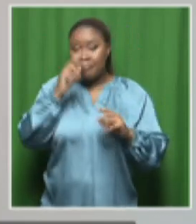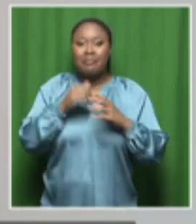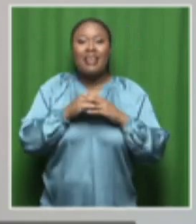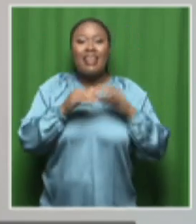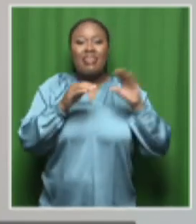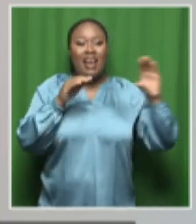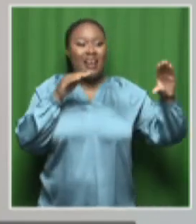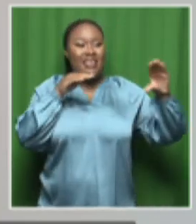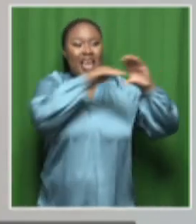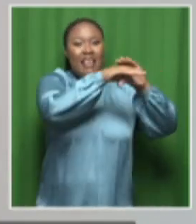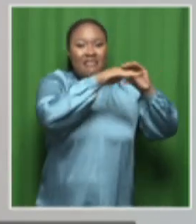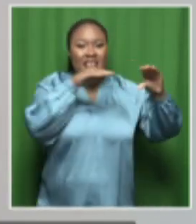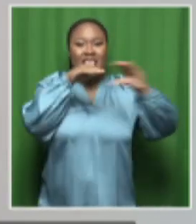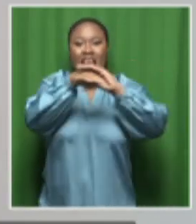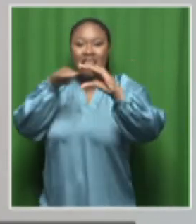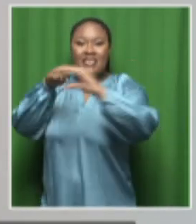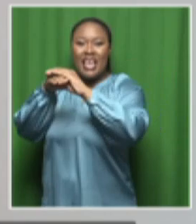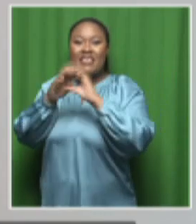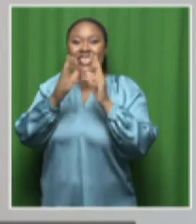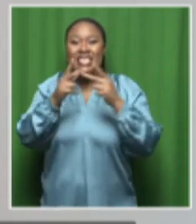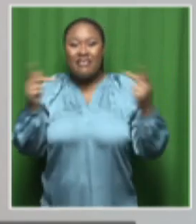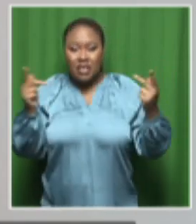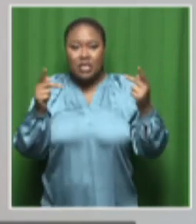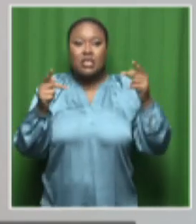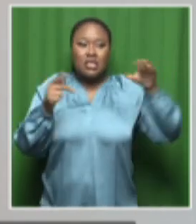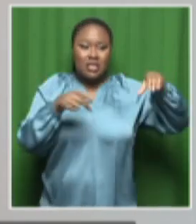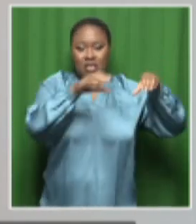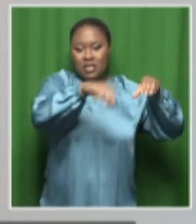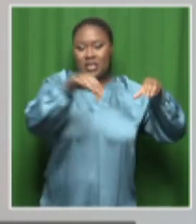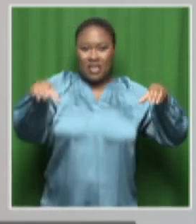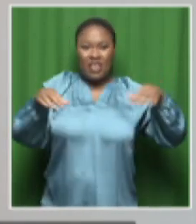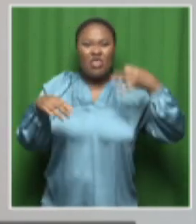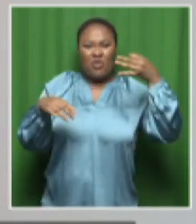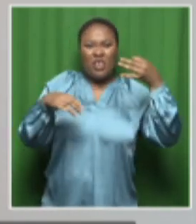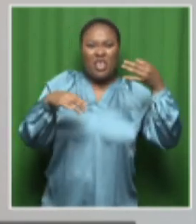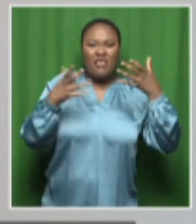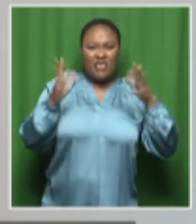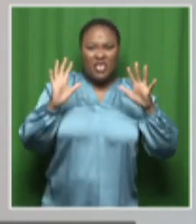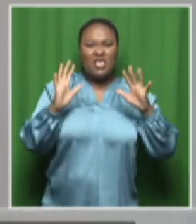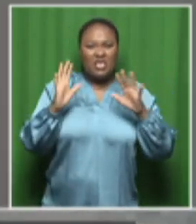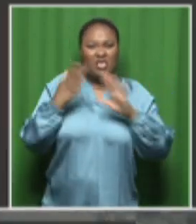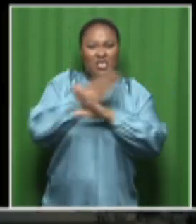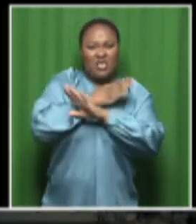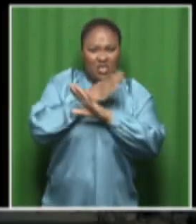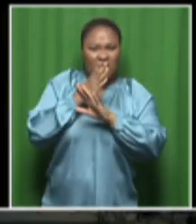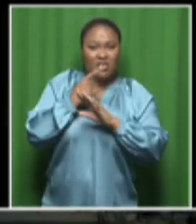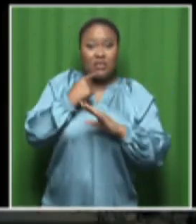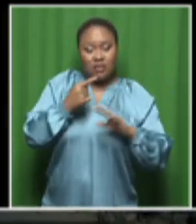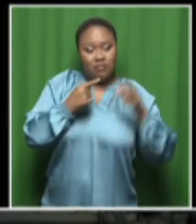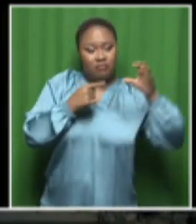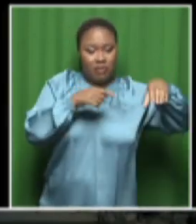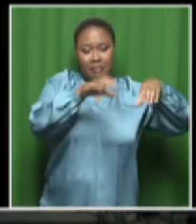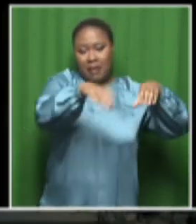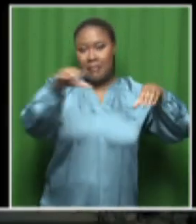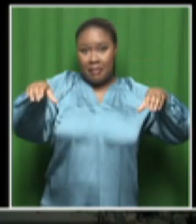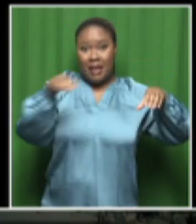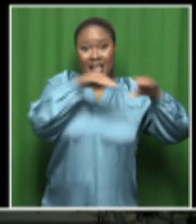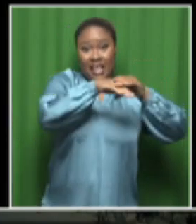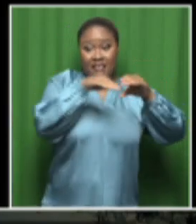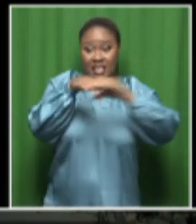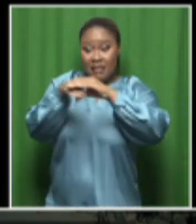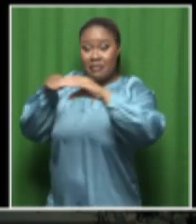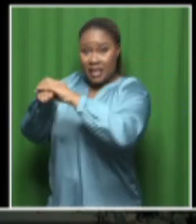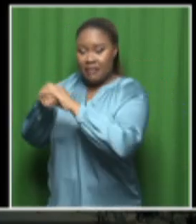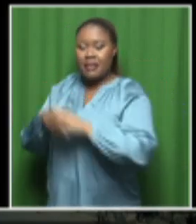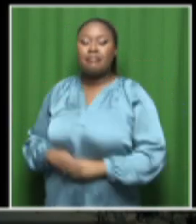namely Klasies River Cave, Blombos Cave, and then Klipdrift shelter and Klipdrift cave here on the Web